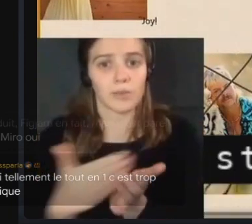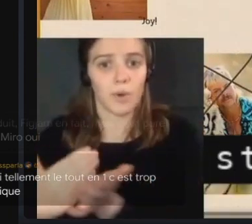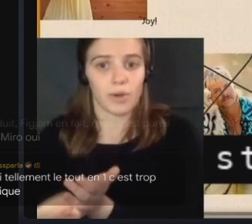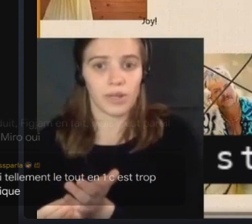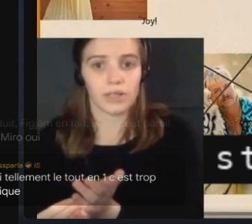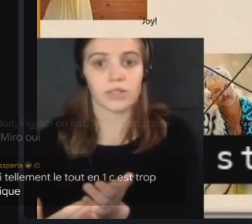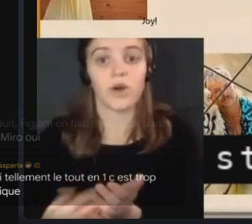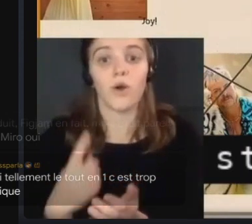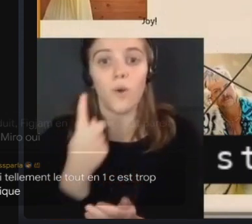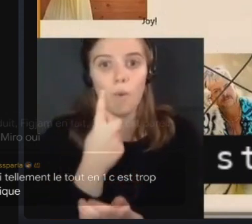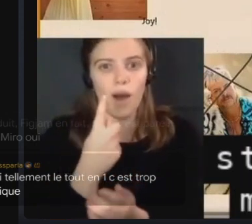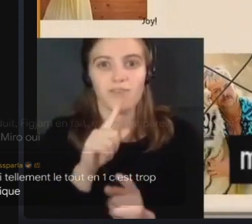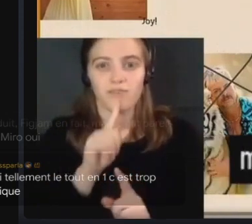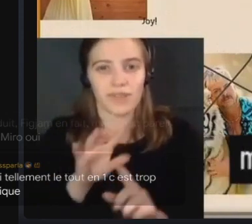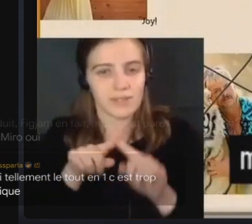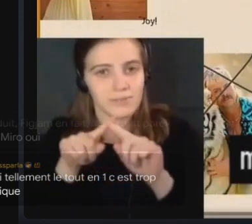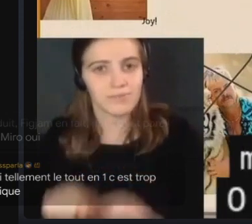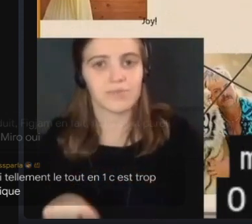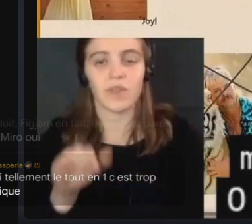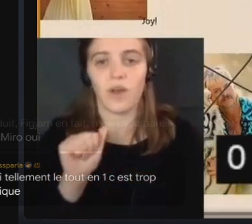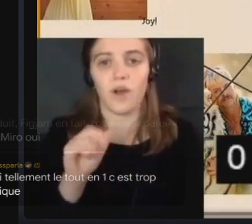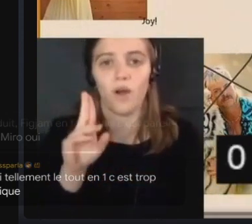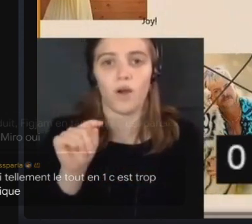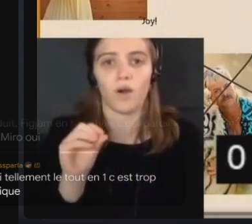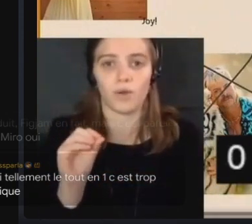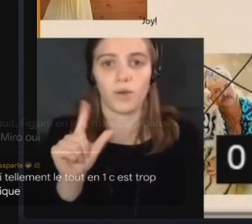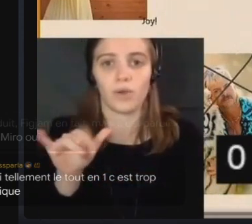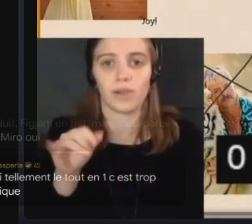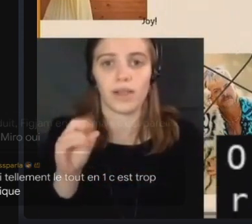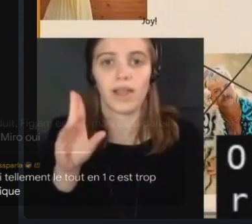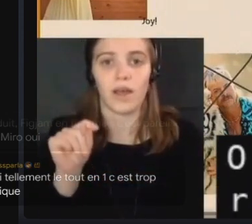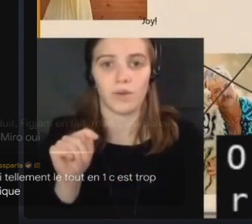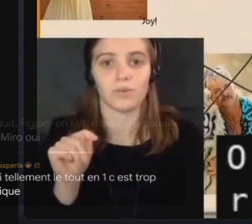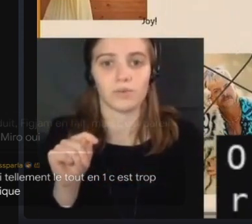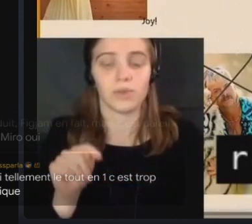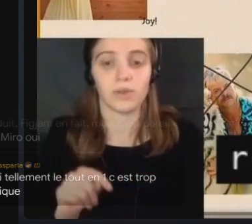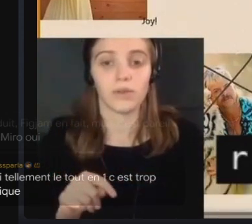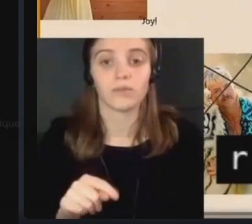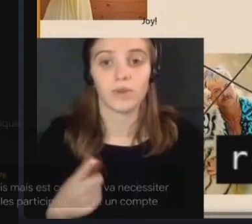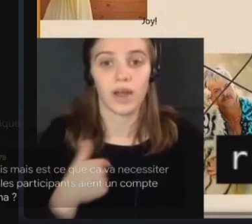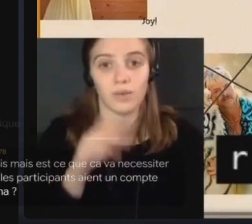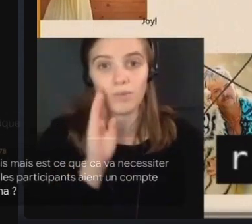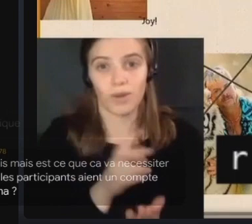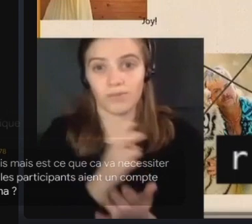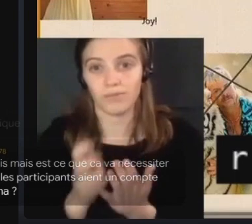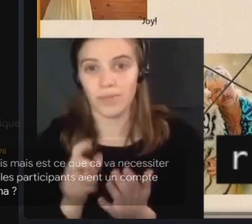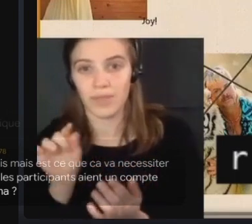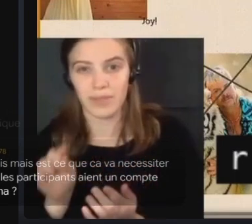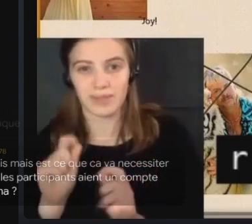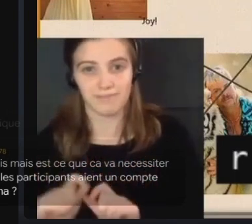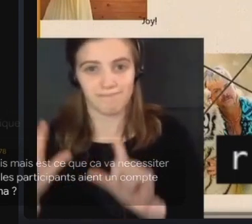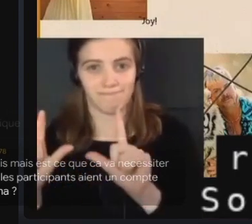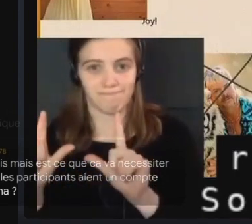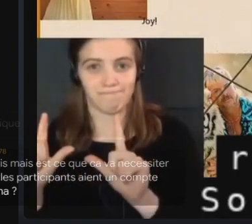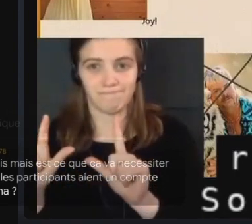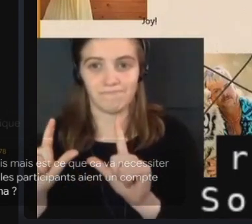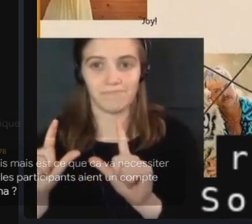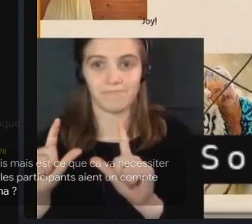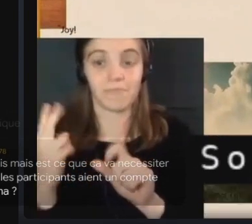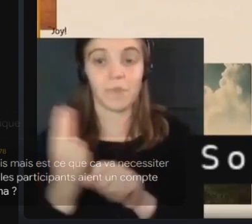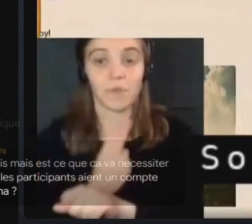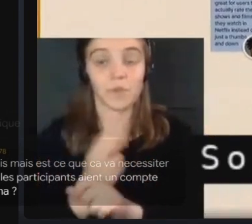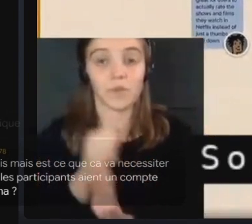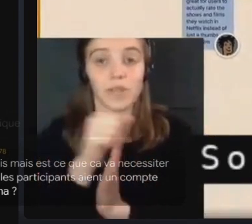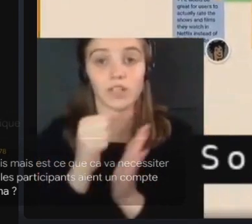relies on auto layout. Non. So I'm going Quoi? to go back into here, Il y a un auto-layout, tu as dit? and I will use this